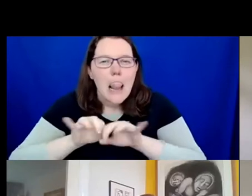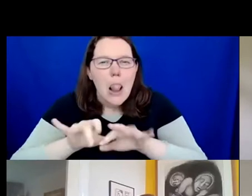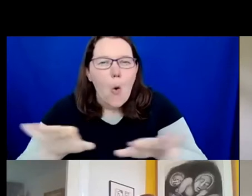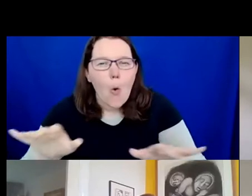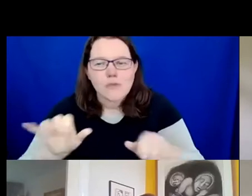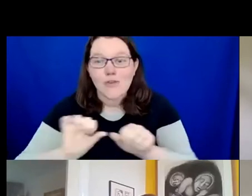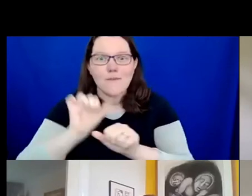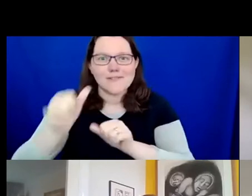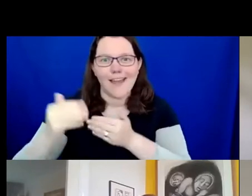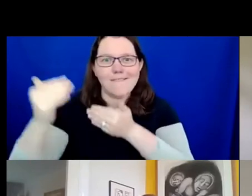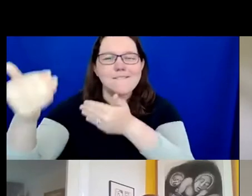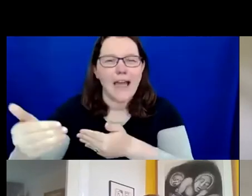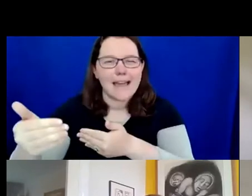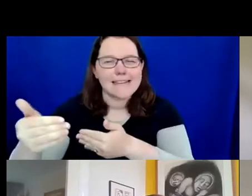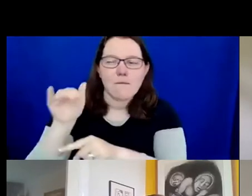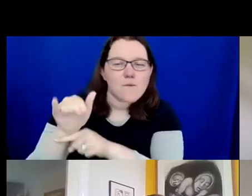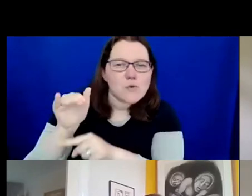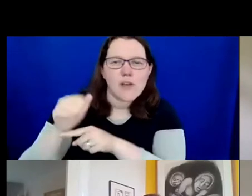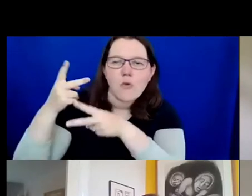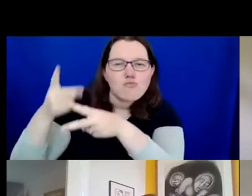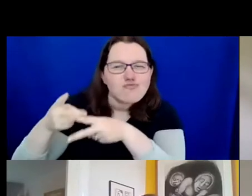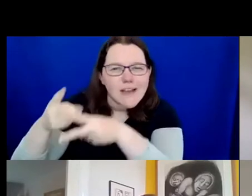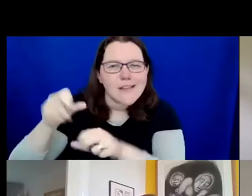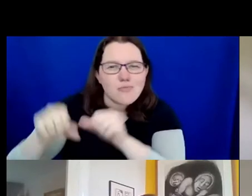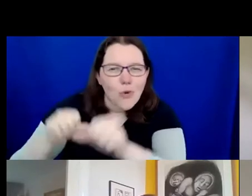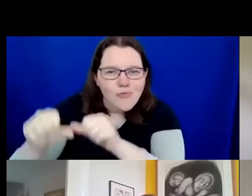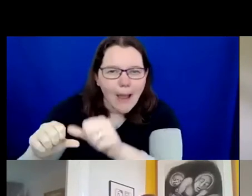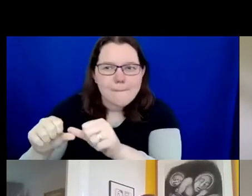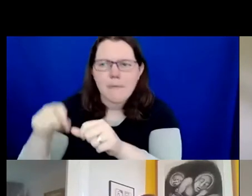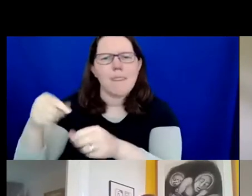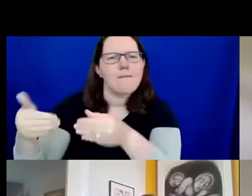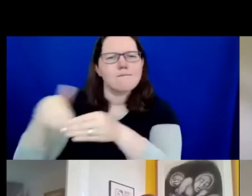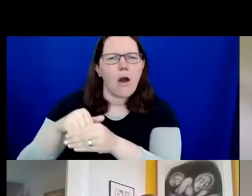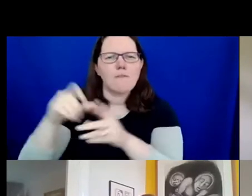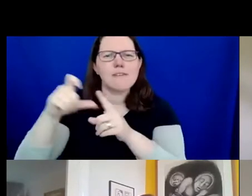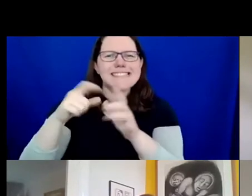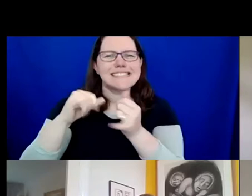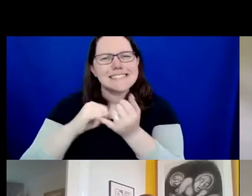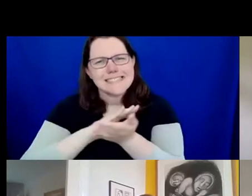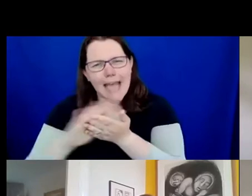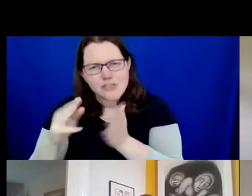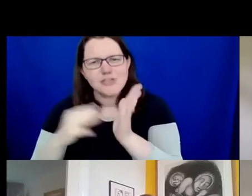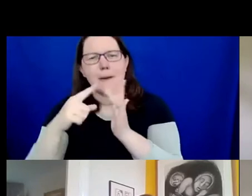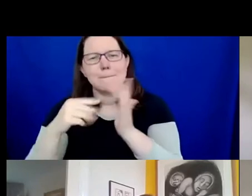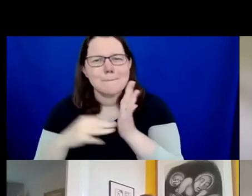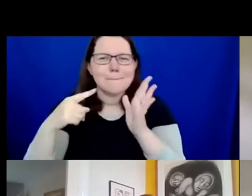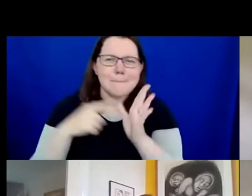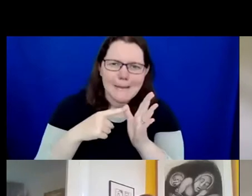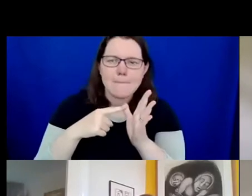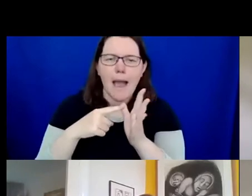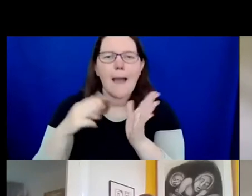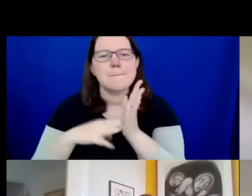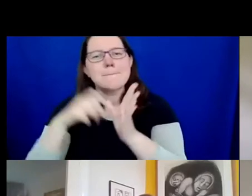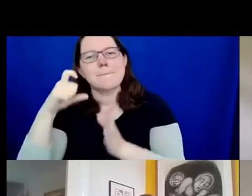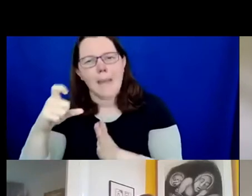Future Curators Programme with DASH, MEMA, Mac Birmingham, and Wising Arts. But first, a brief context and